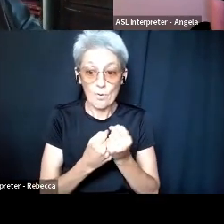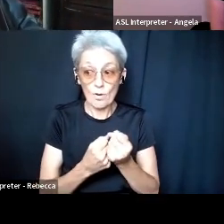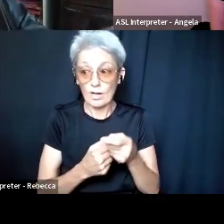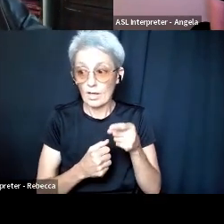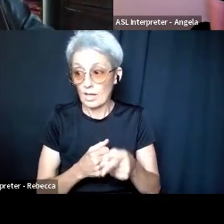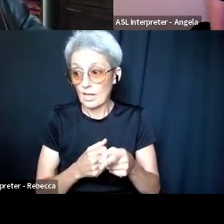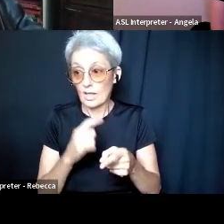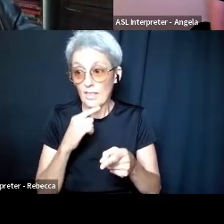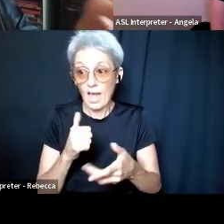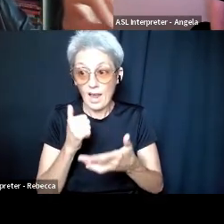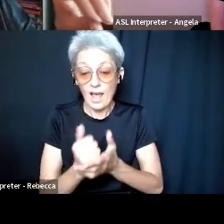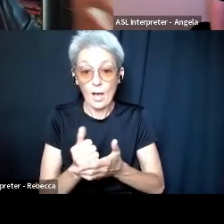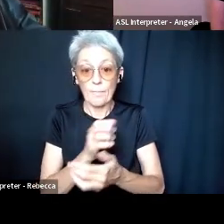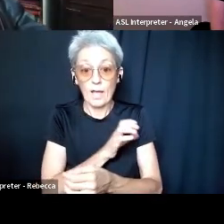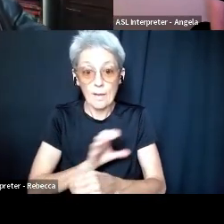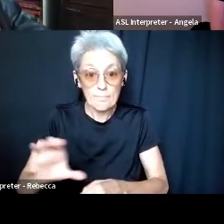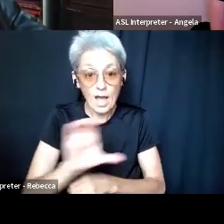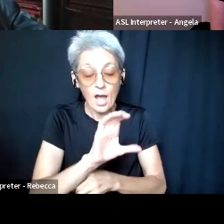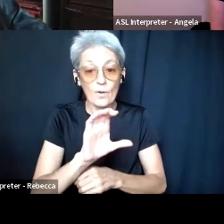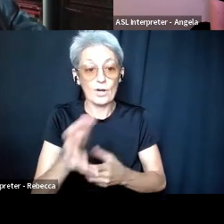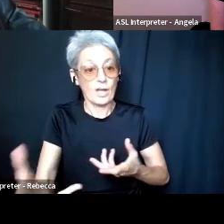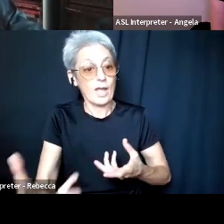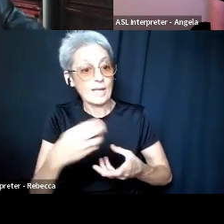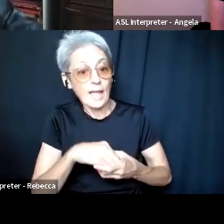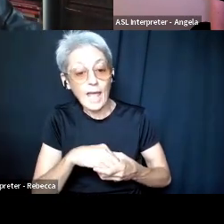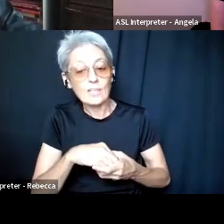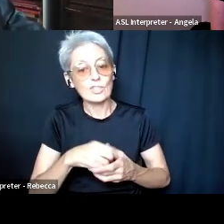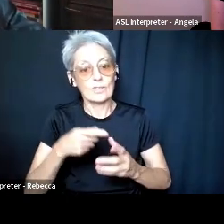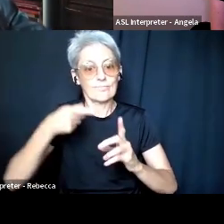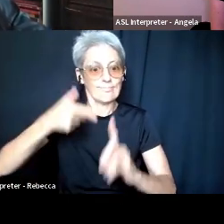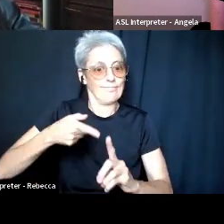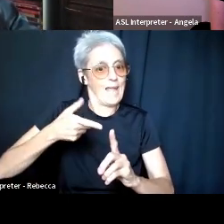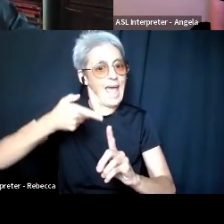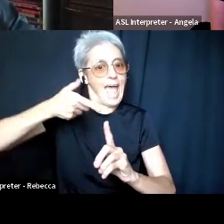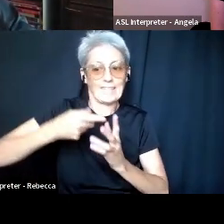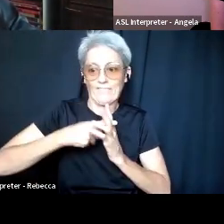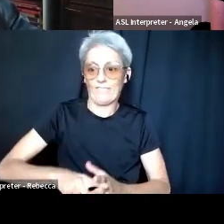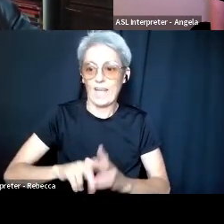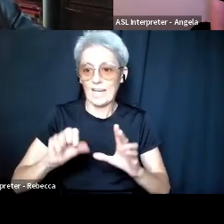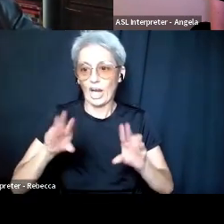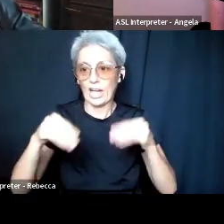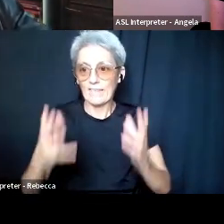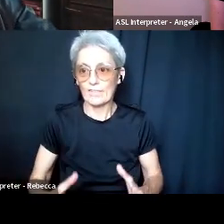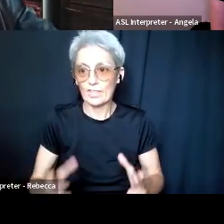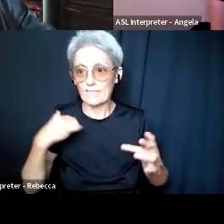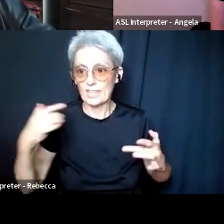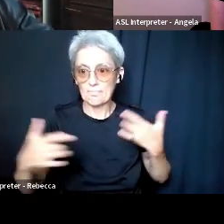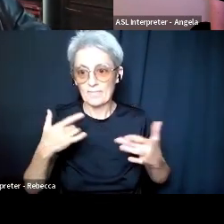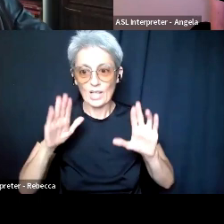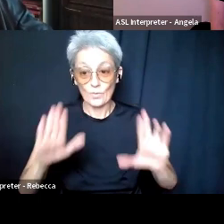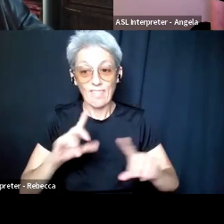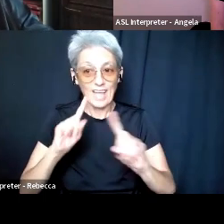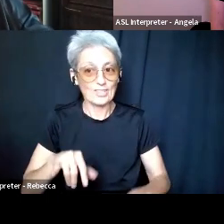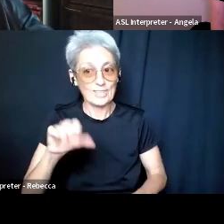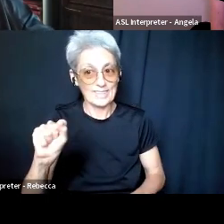empower, engage, activate the caregivers? And that's wonderful. And the answer is yes,